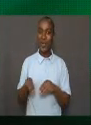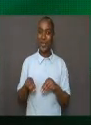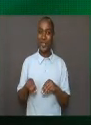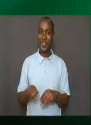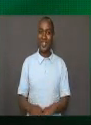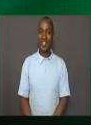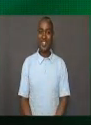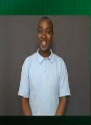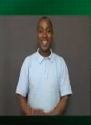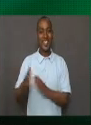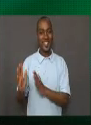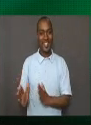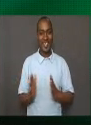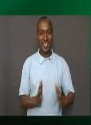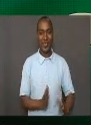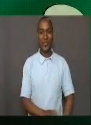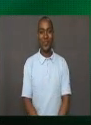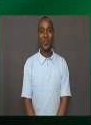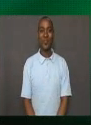Students, let's get ready.